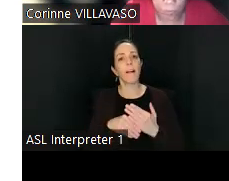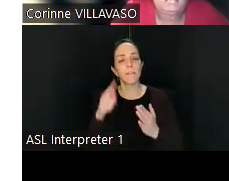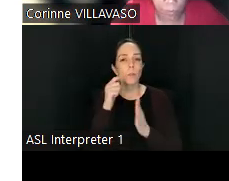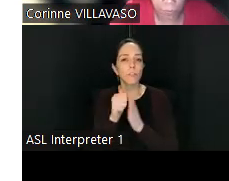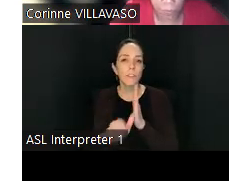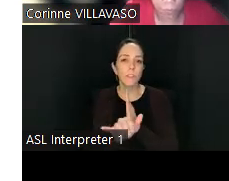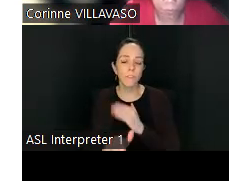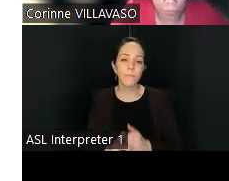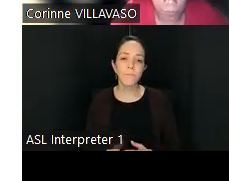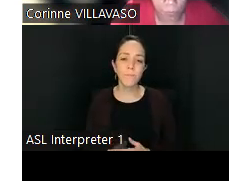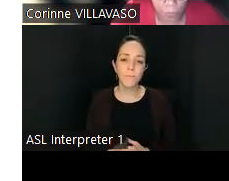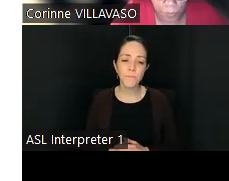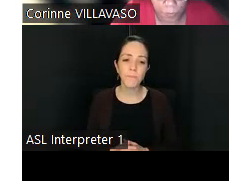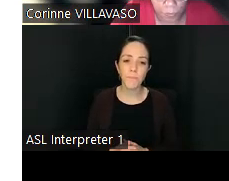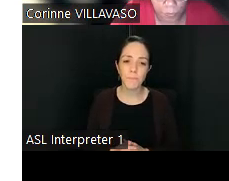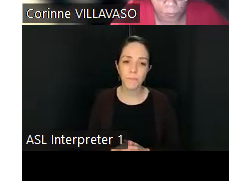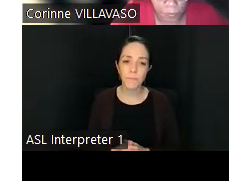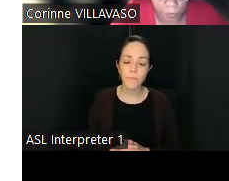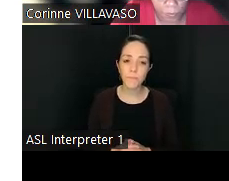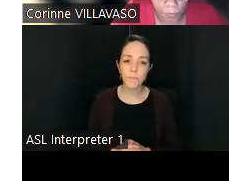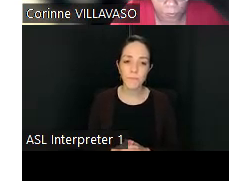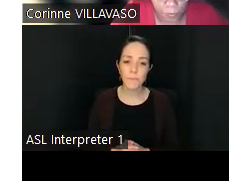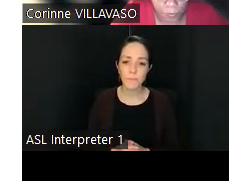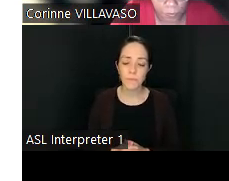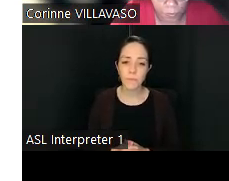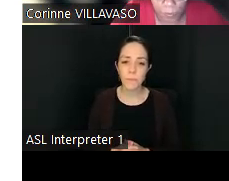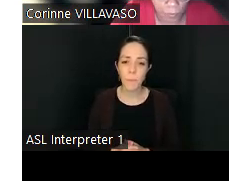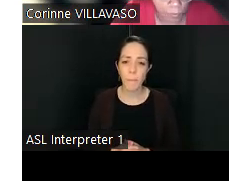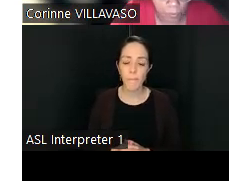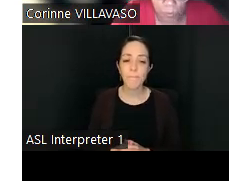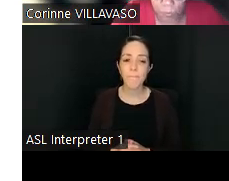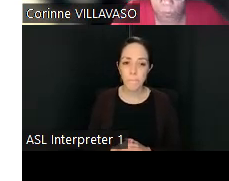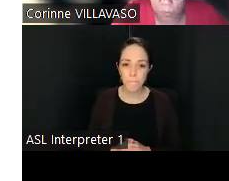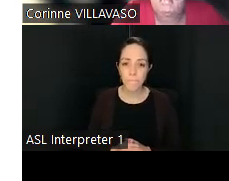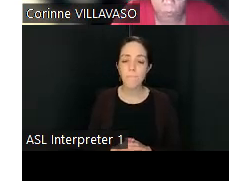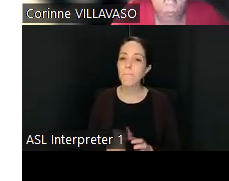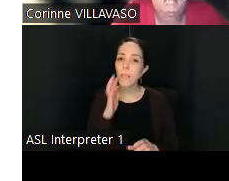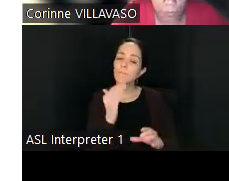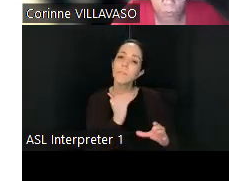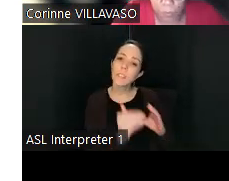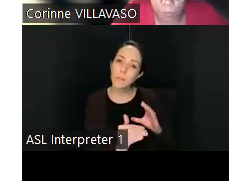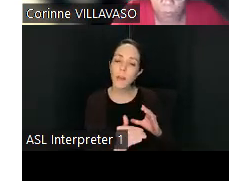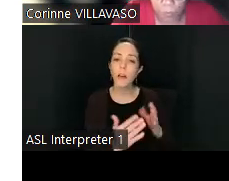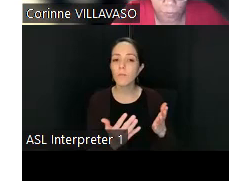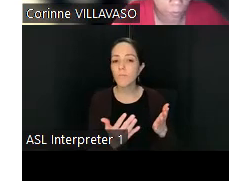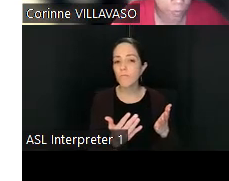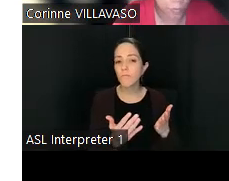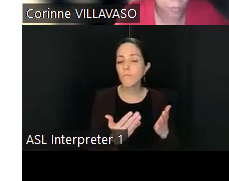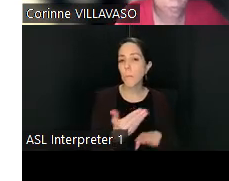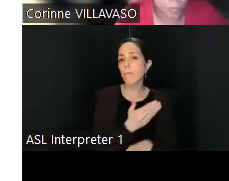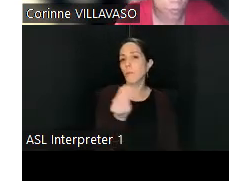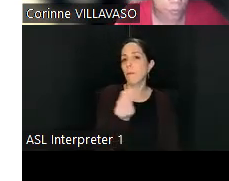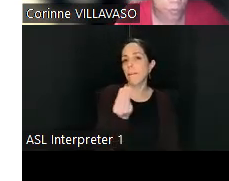discussion today, it's seven things, five we flagged and two that were proposed via email in between now and Monday.